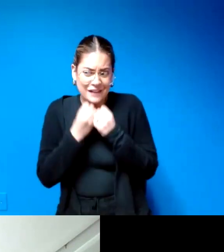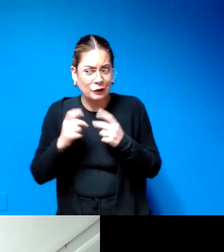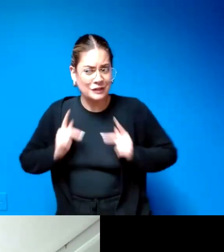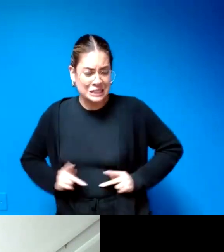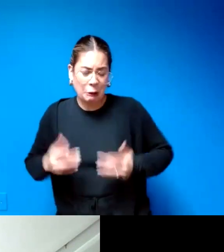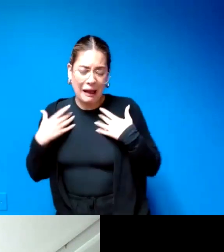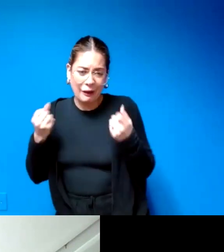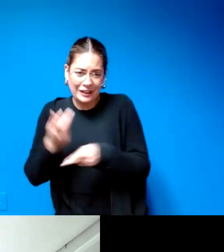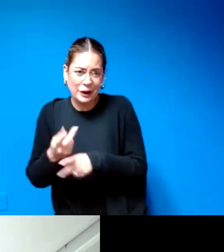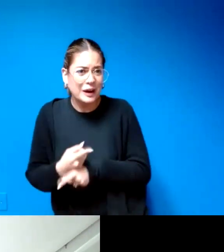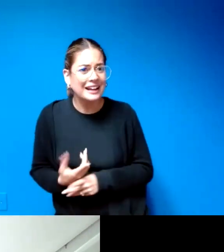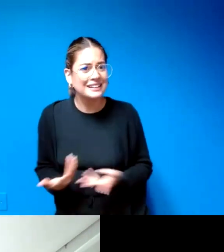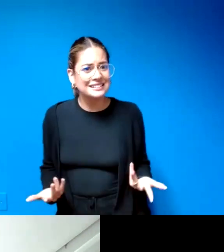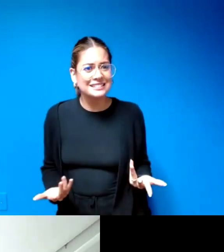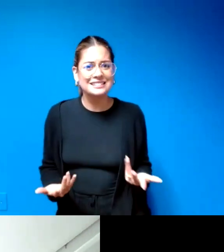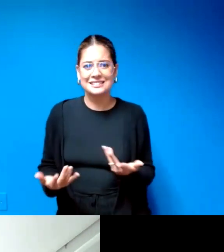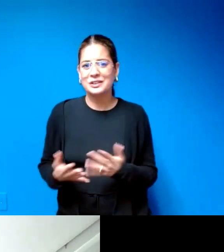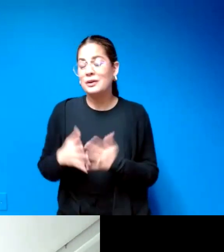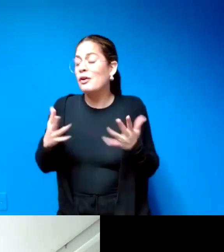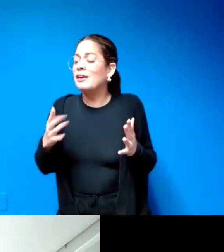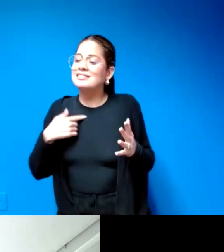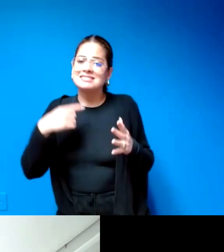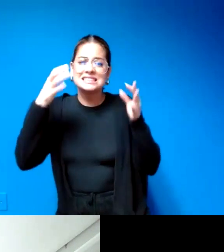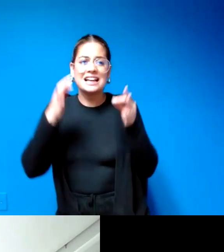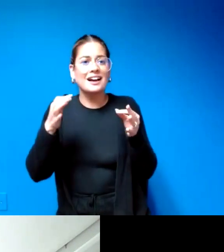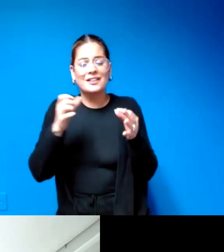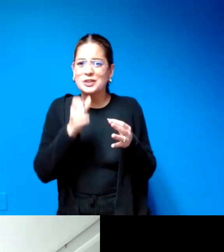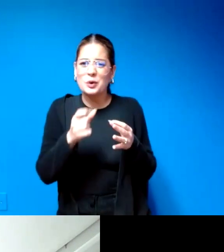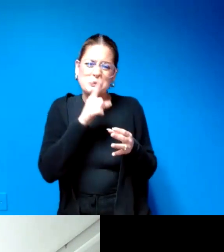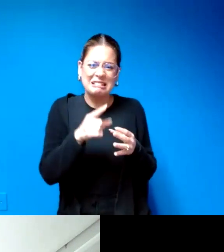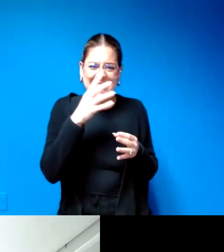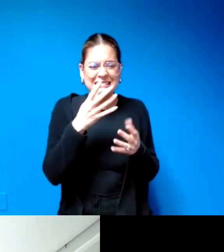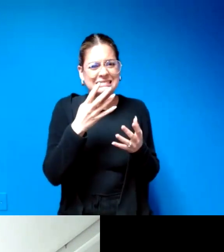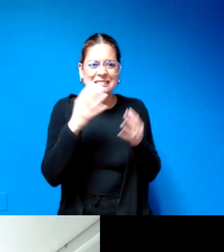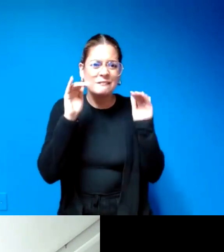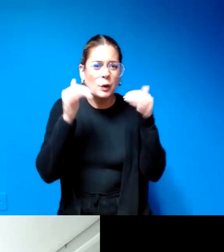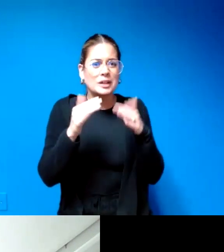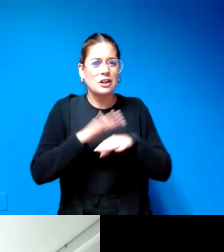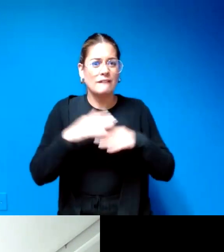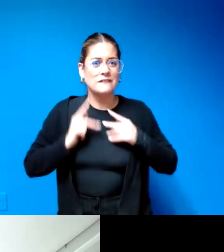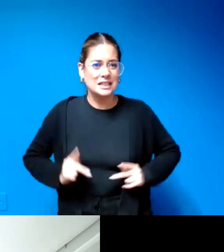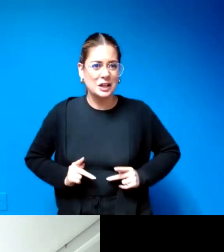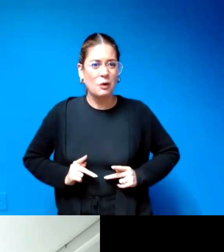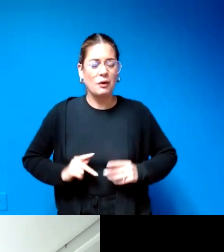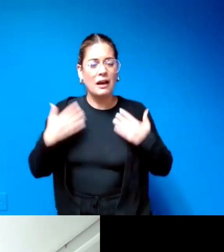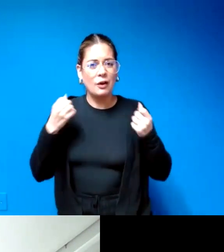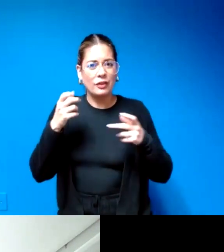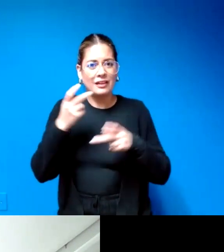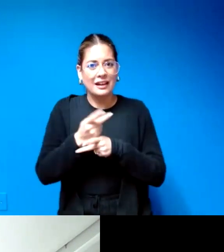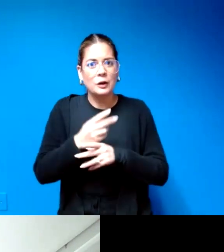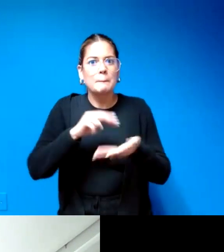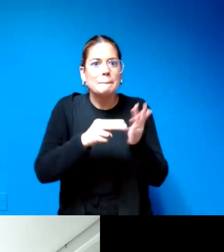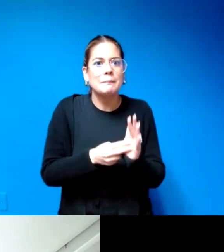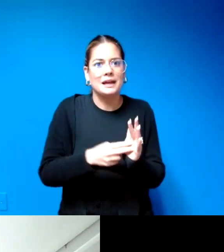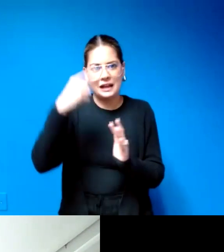we decided that even though we don't value physical health care much, we're going to even value mental health care even less. And so we see the results of